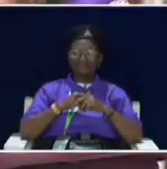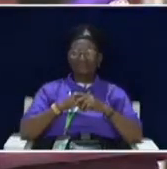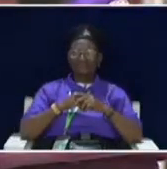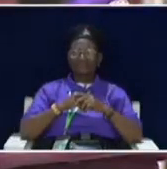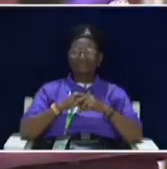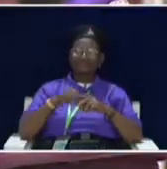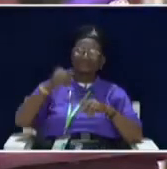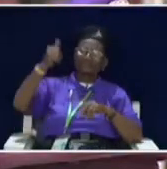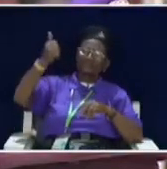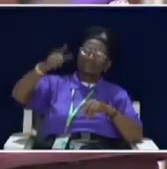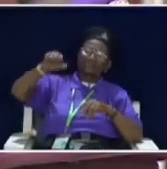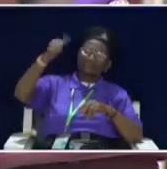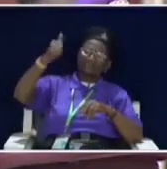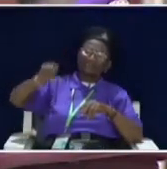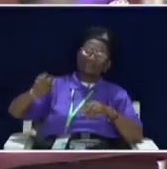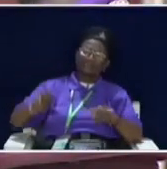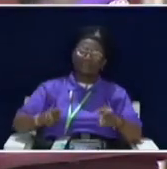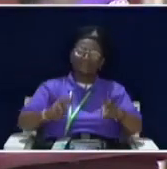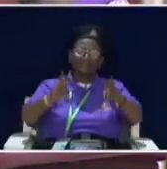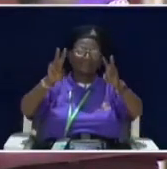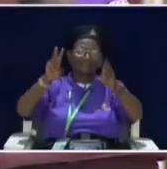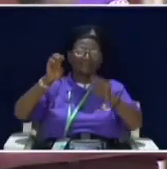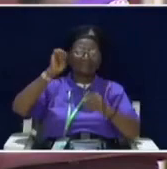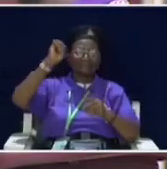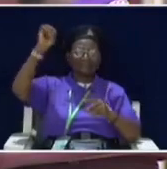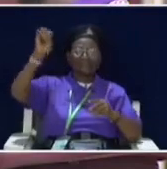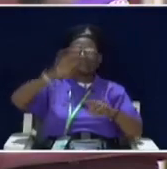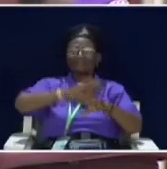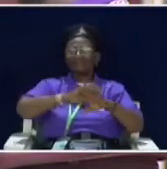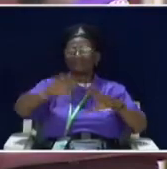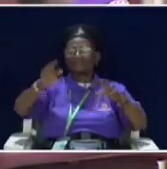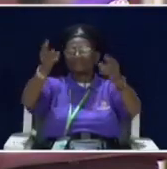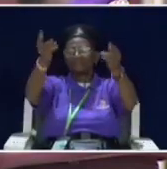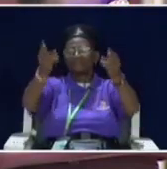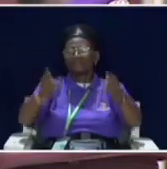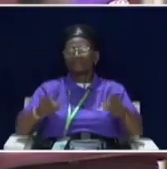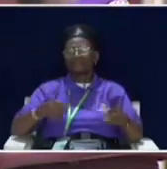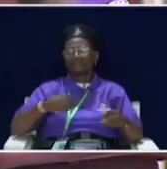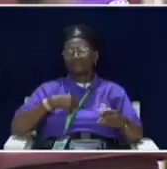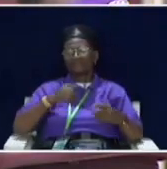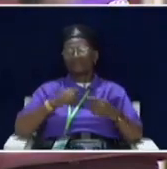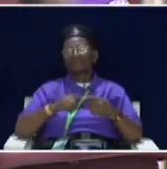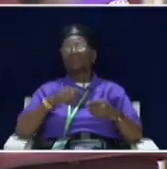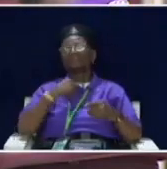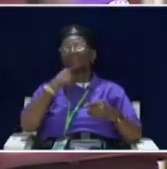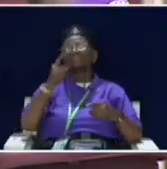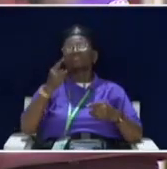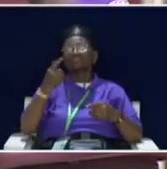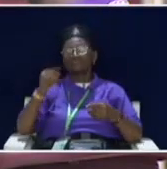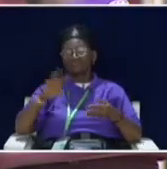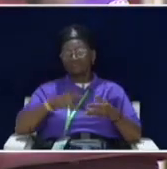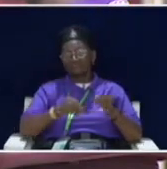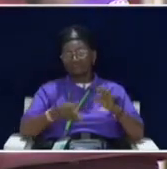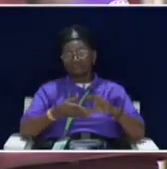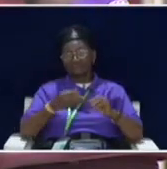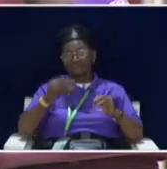Anyway, if he doesn't want me to tell the story about the Shunammite woman, you know the story of the Shunammite woman